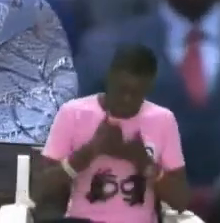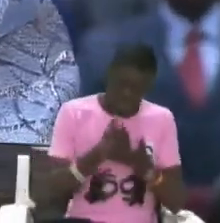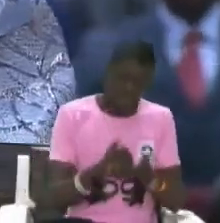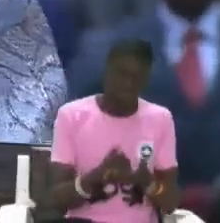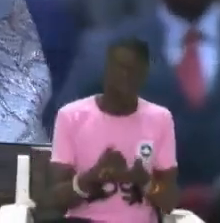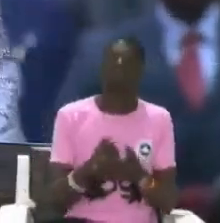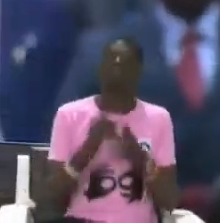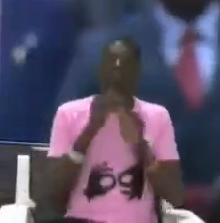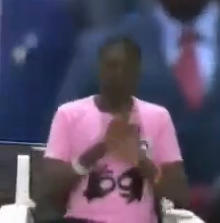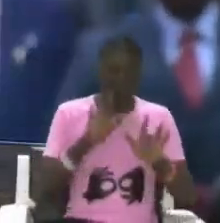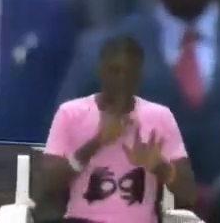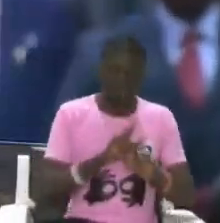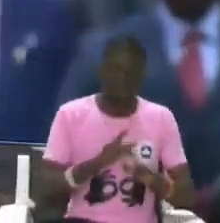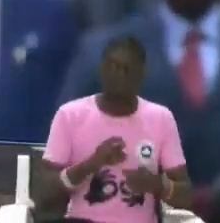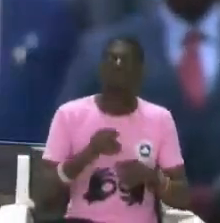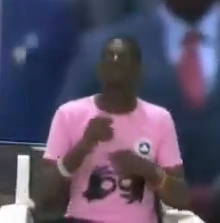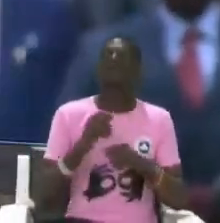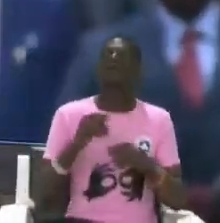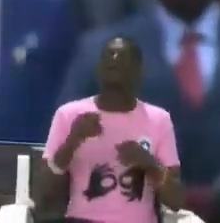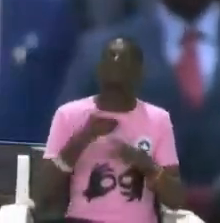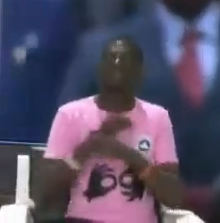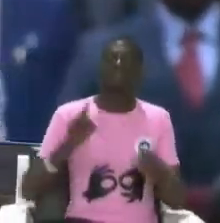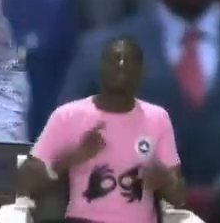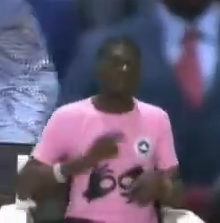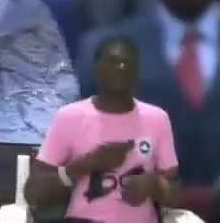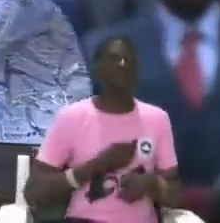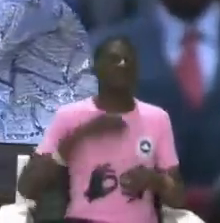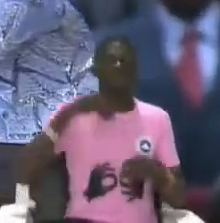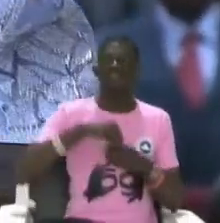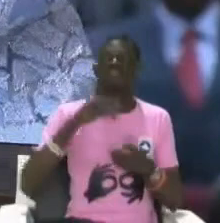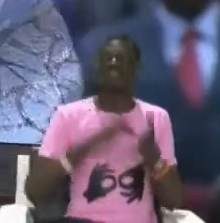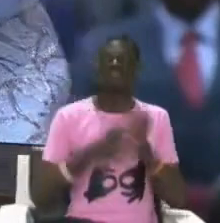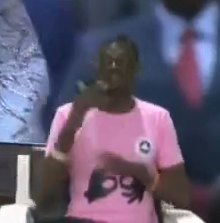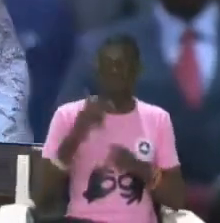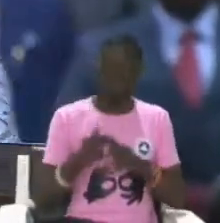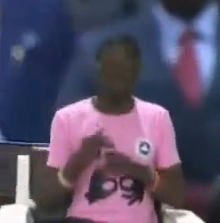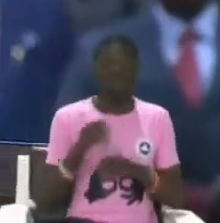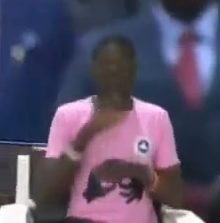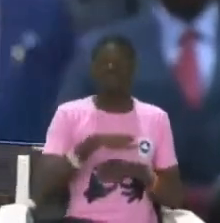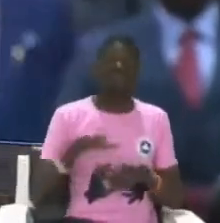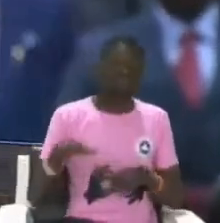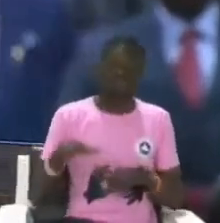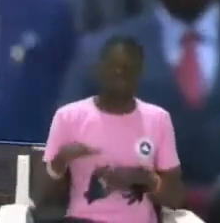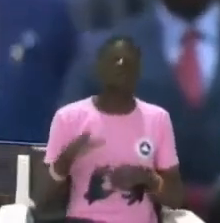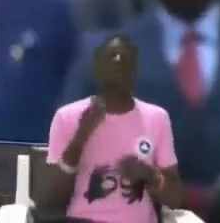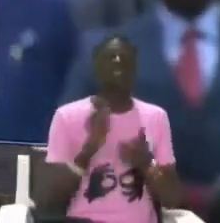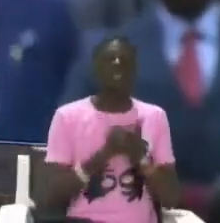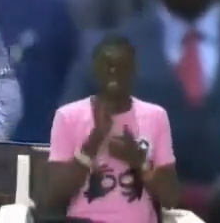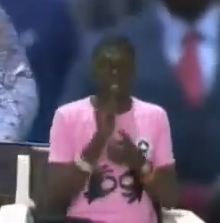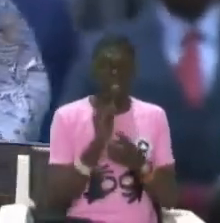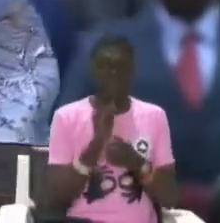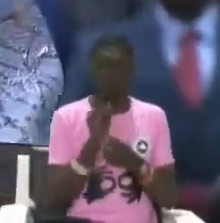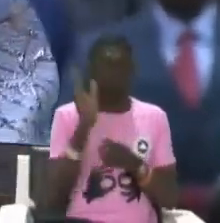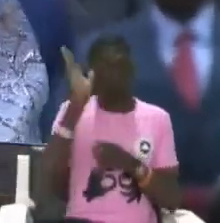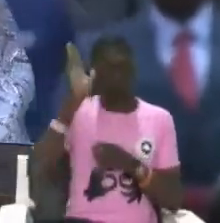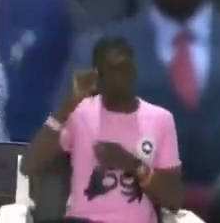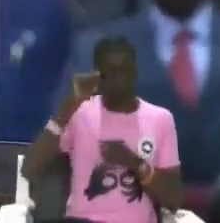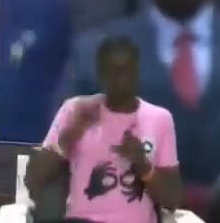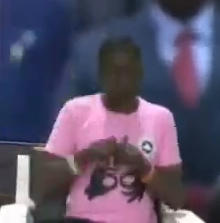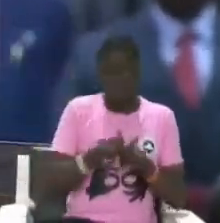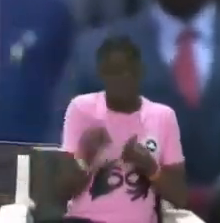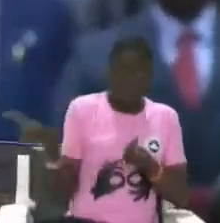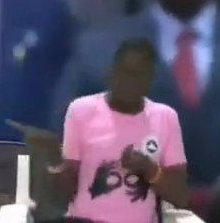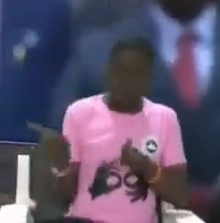mercy. Heal them, Lord, and deliver them. In the name of Jesus, the children that are wayward, Father, deliver them. In the name